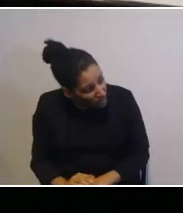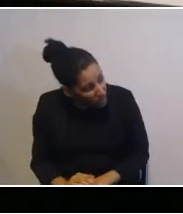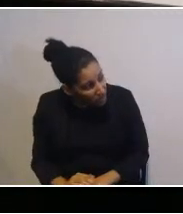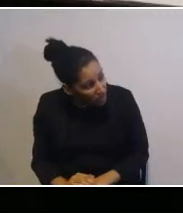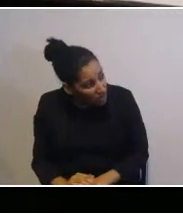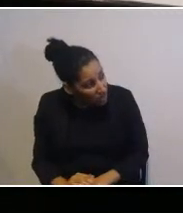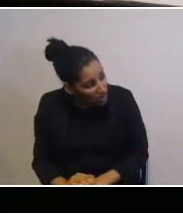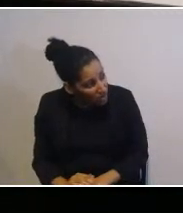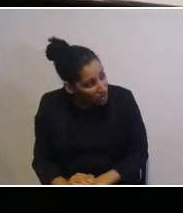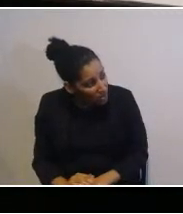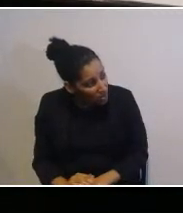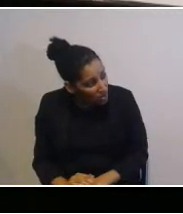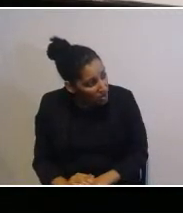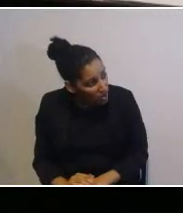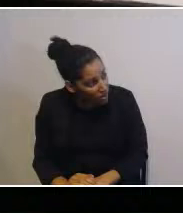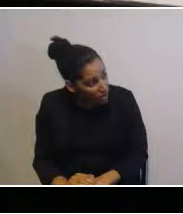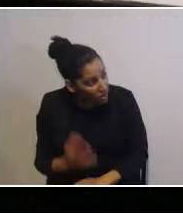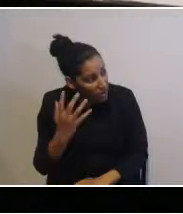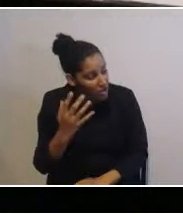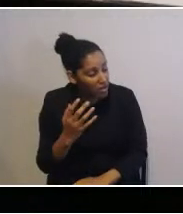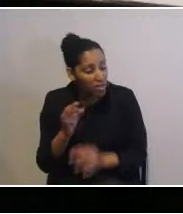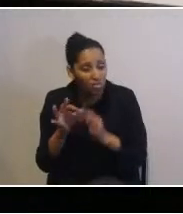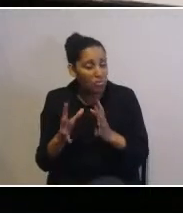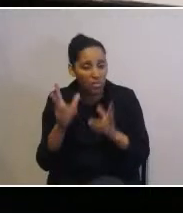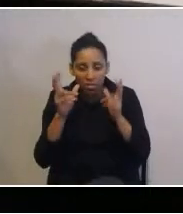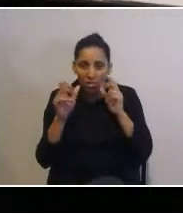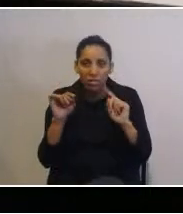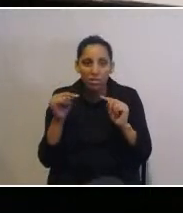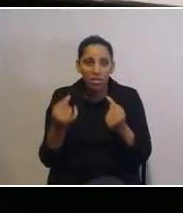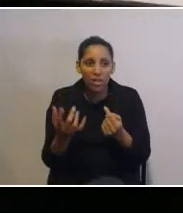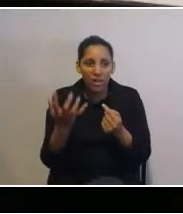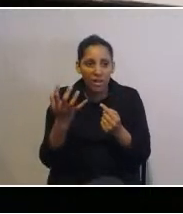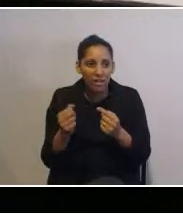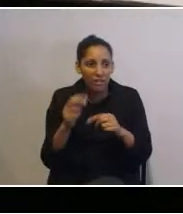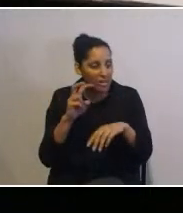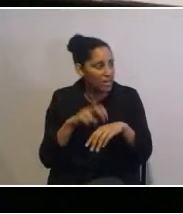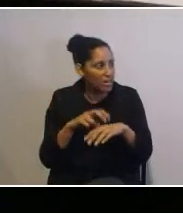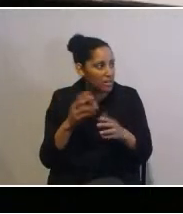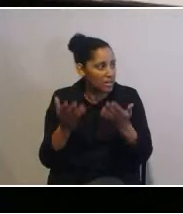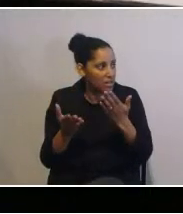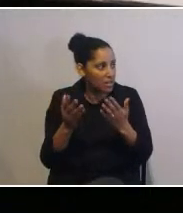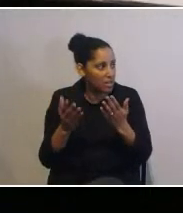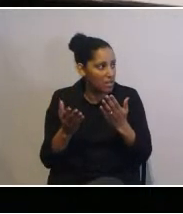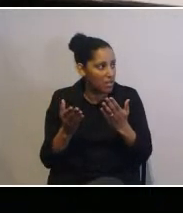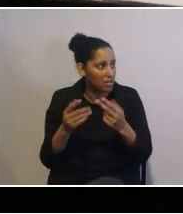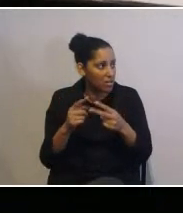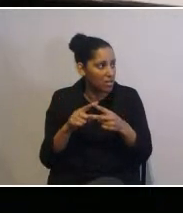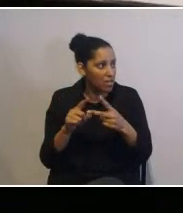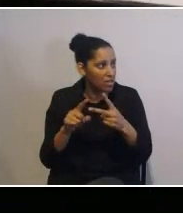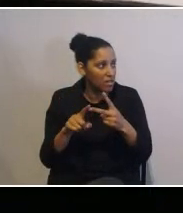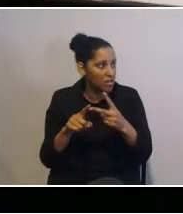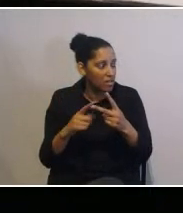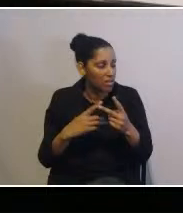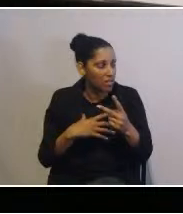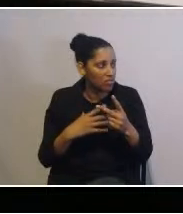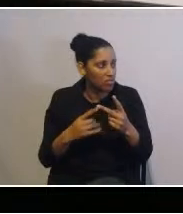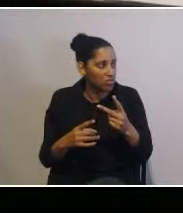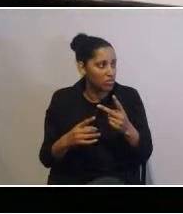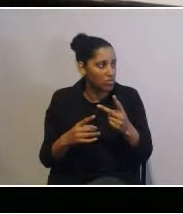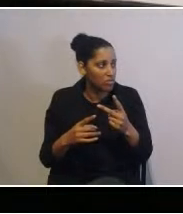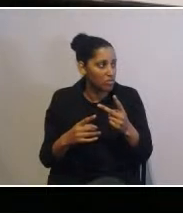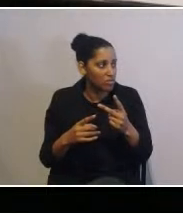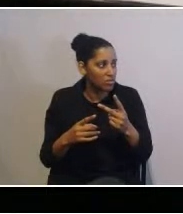is a need to balance the interest of the utility, which is ESCOM, and that of consumers. And what is